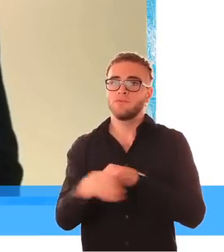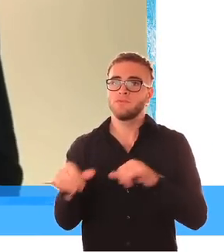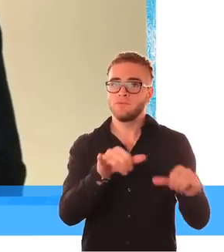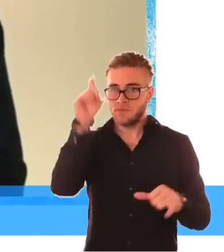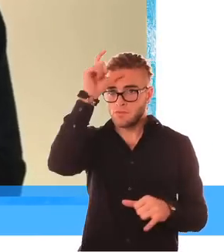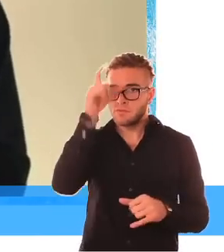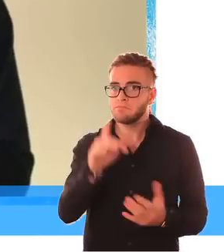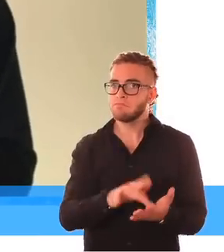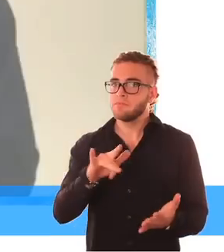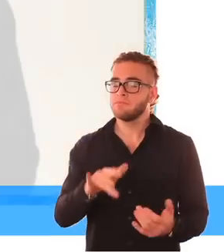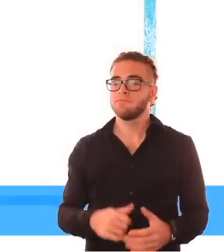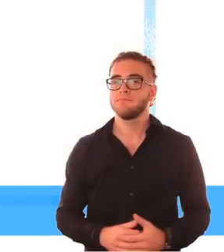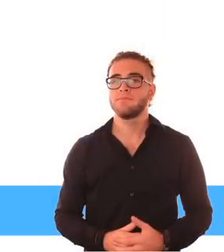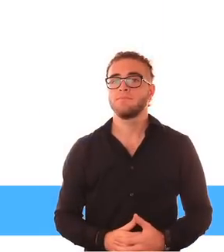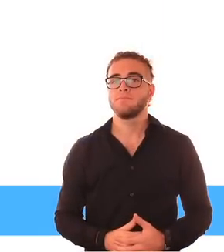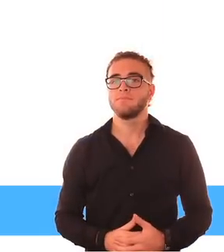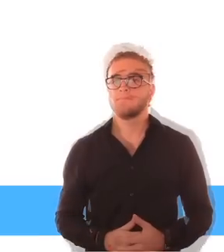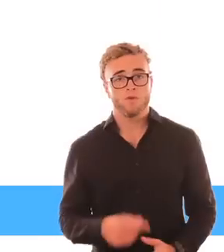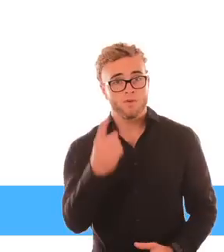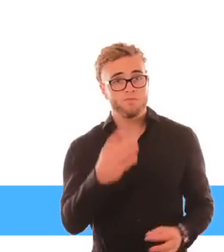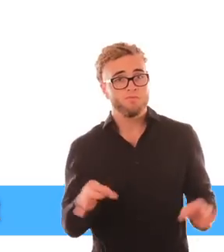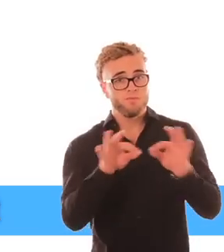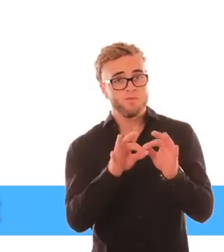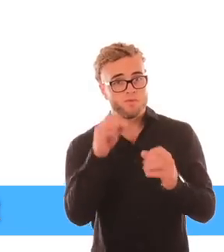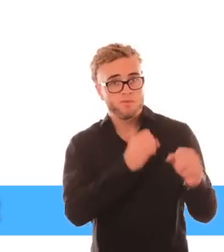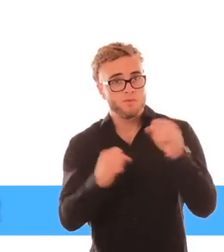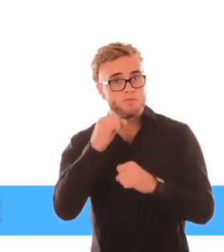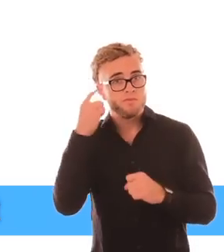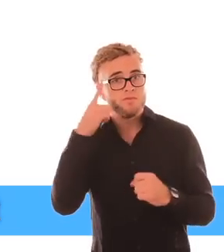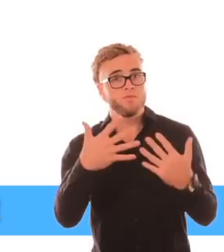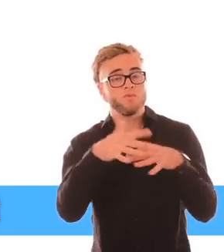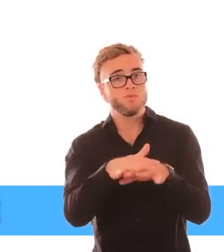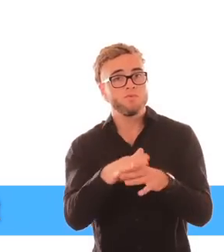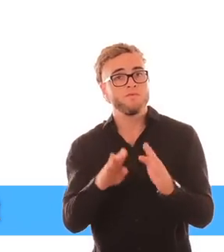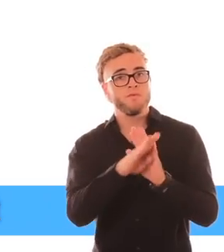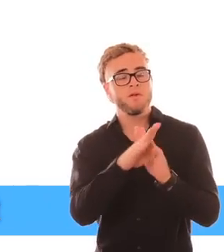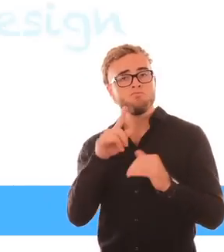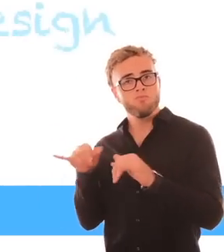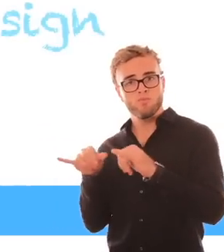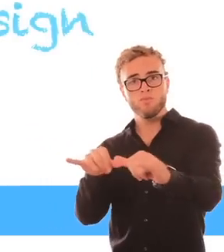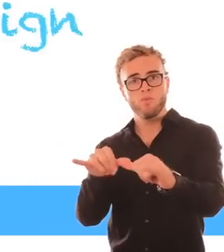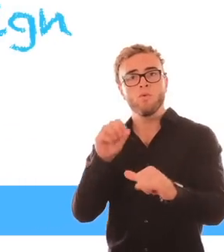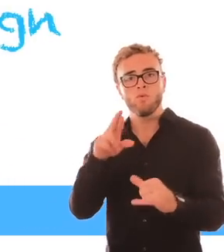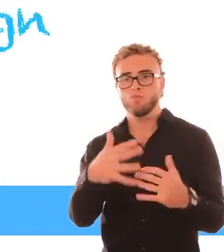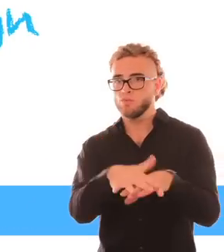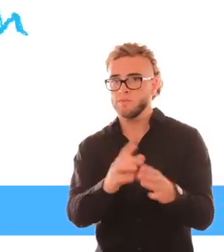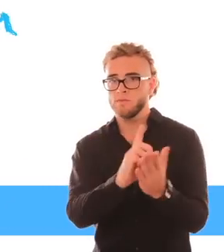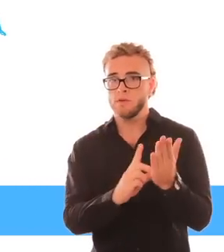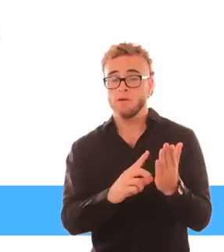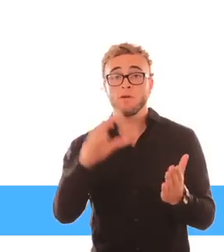similar to Turkey to benefit from. A key strategy for inclusive development is universal or inclusive